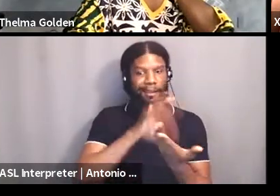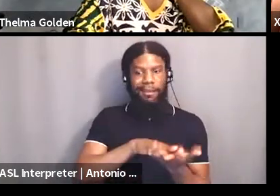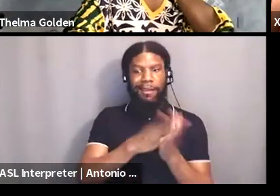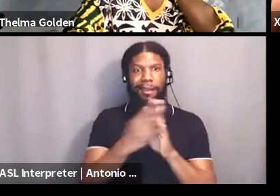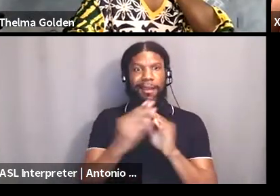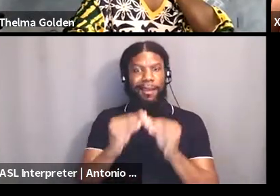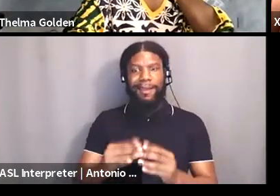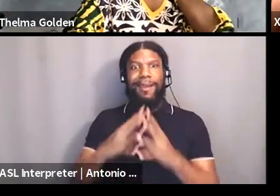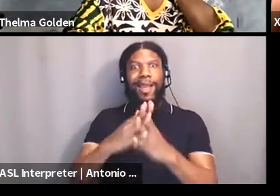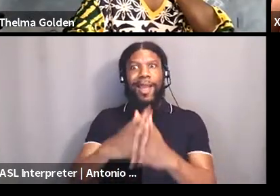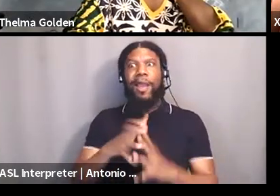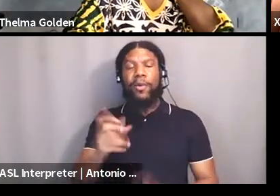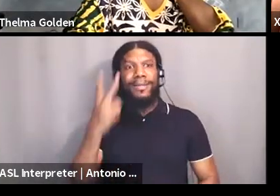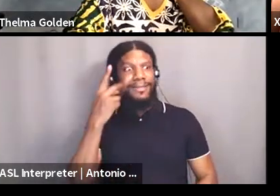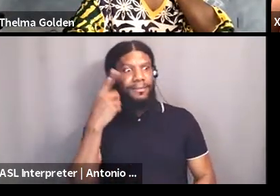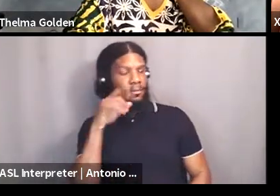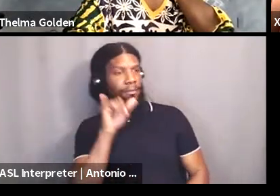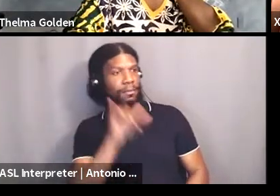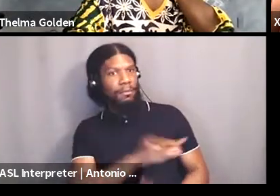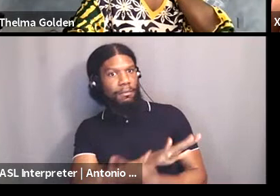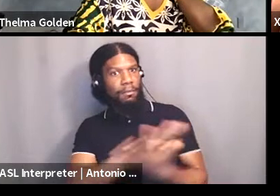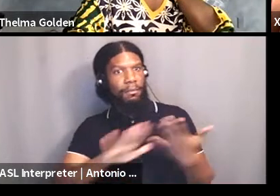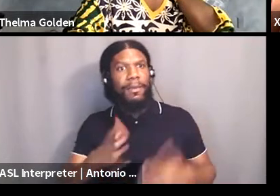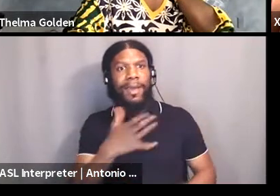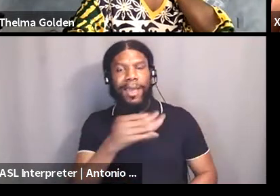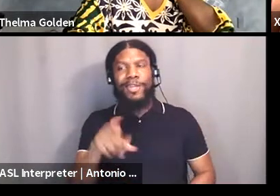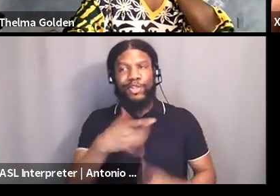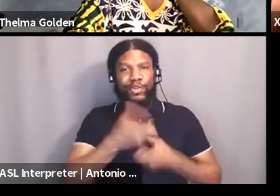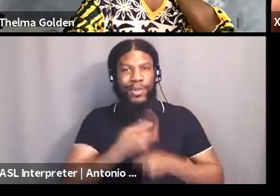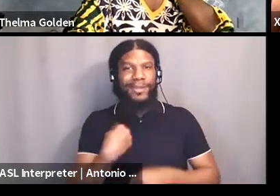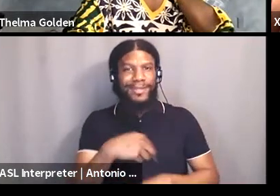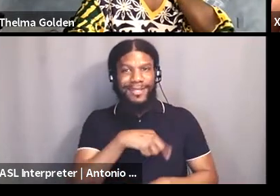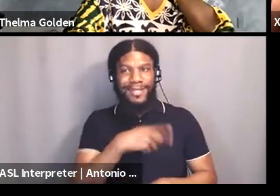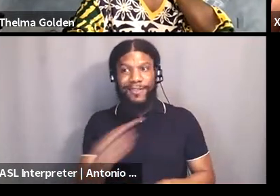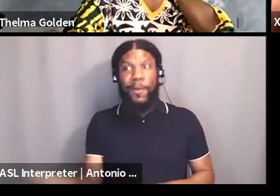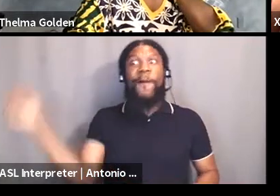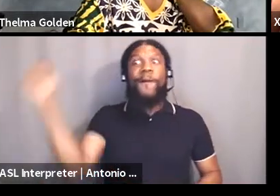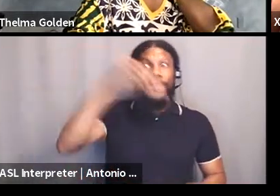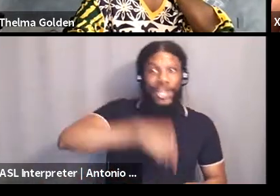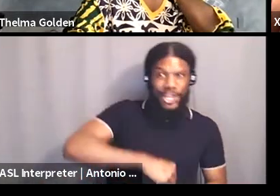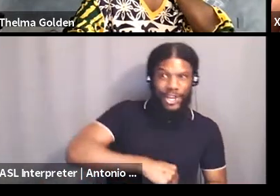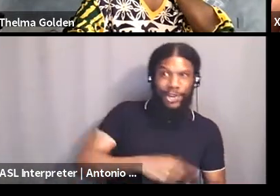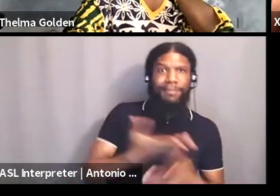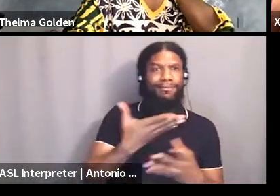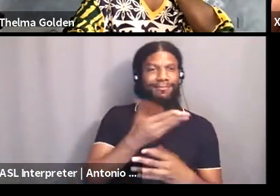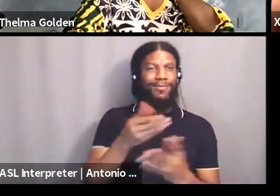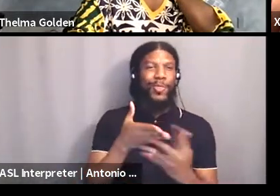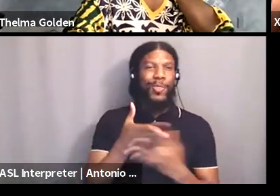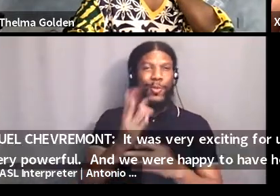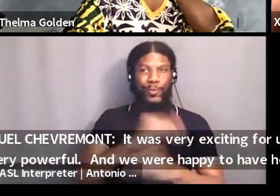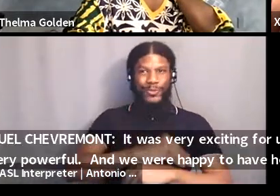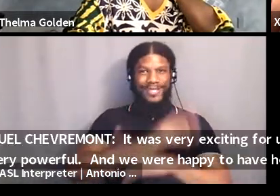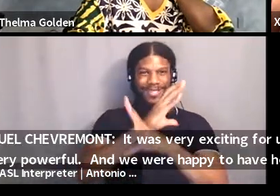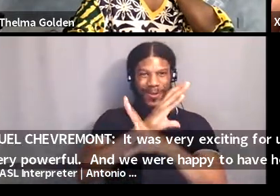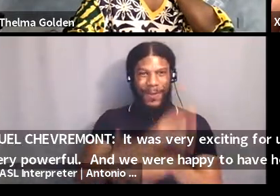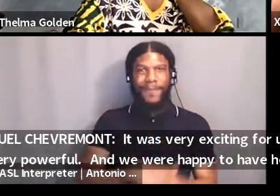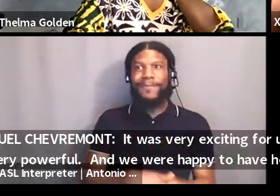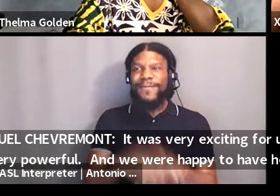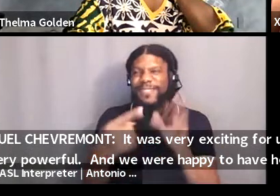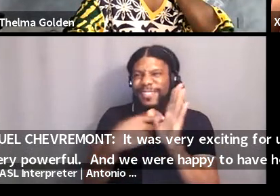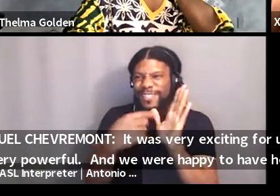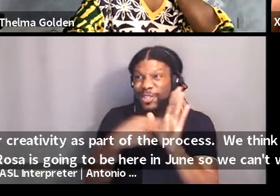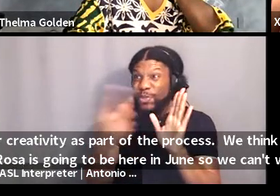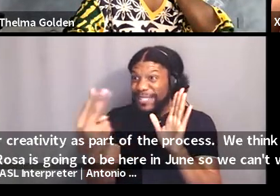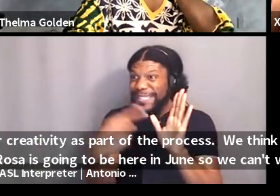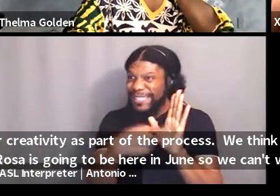us. You know, across borders to like on Zoom. On Zoom. This is what this looks like. What do you think?